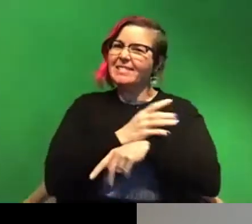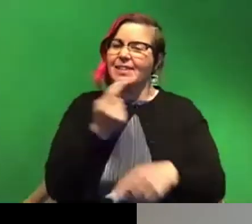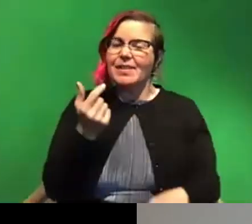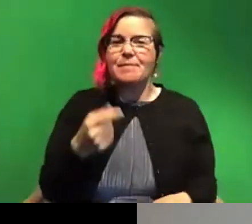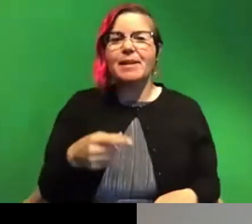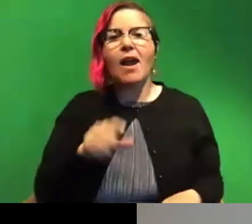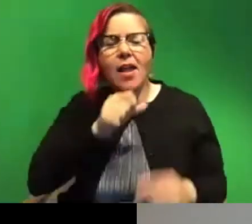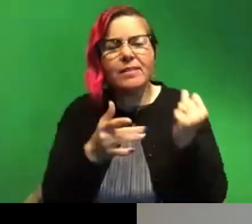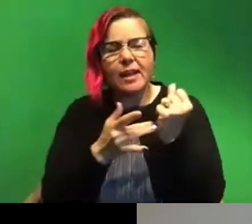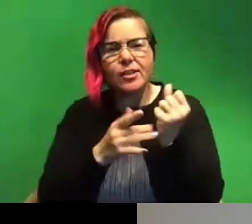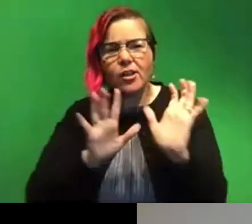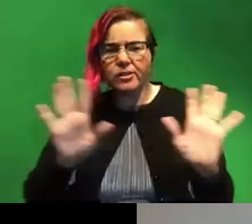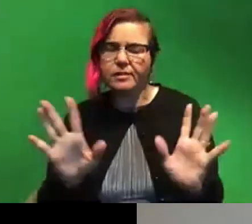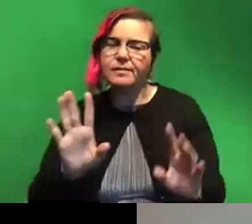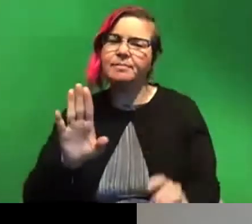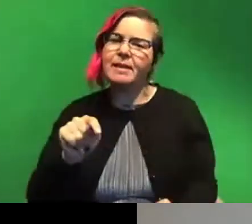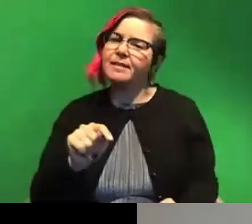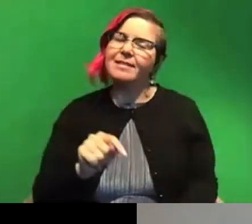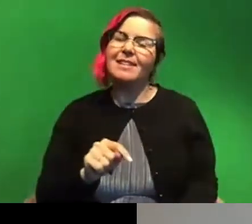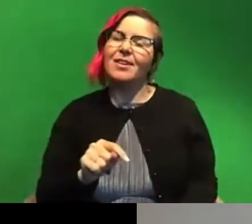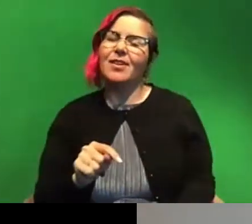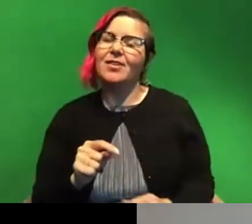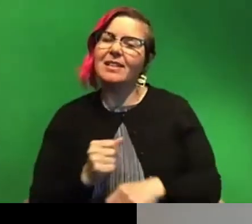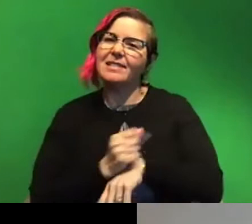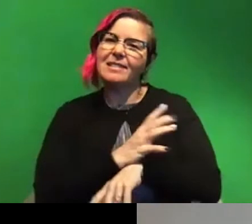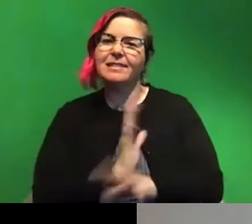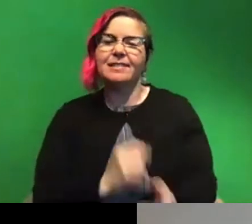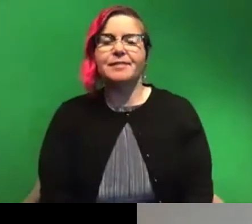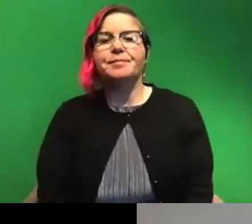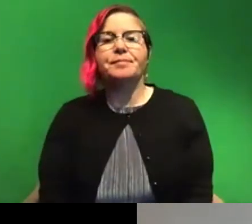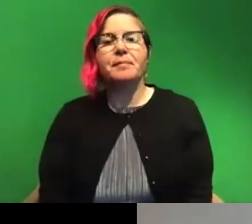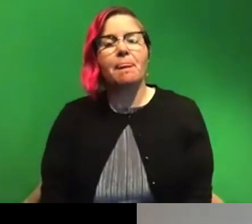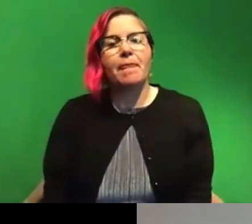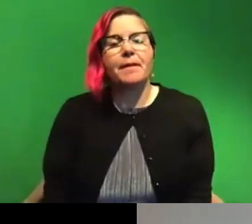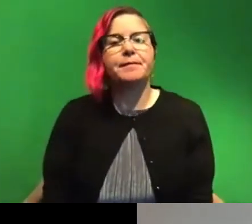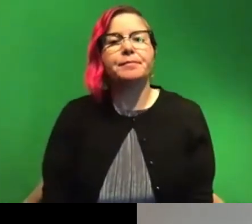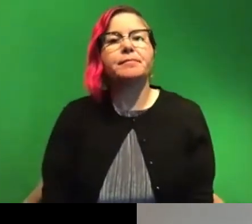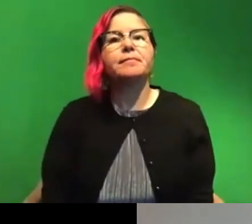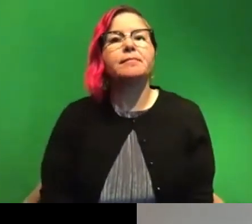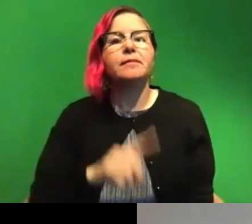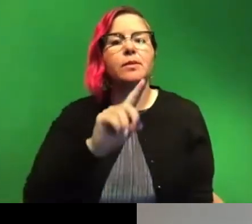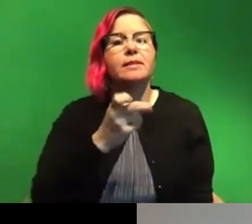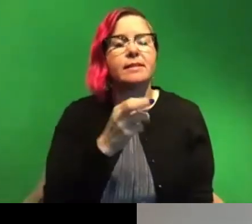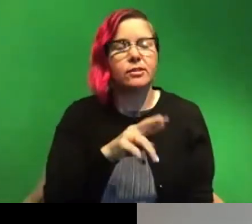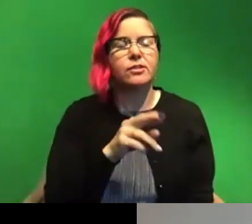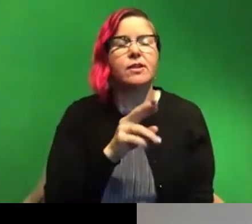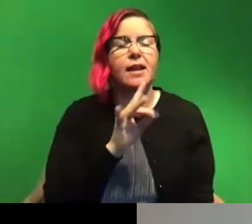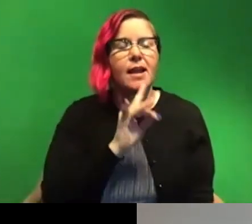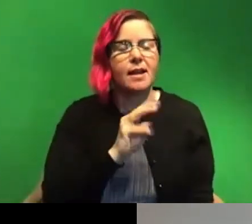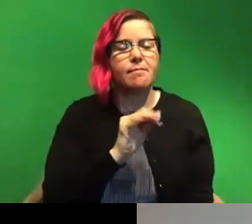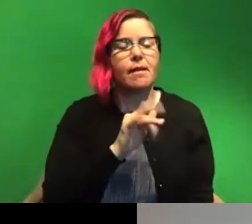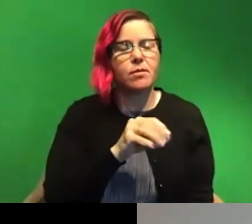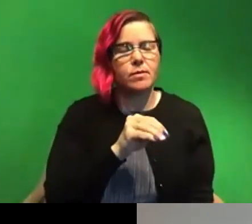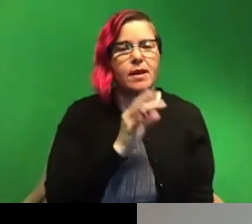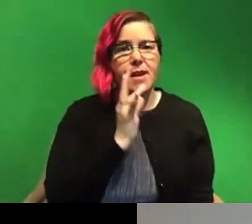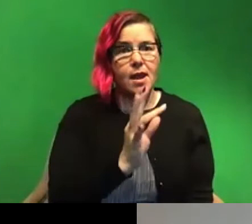I love technology, but I don't know, it gives me the heebie-jeebies. Yeah. So Dexter, age 8, and Milo, age 9,